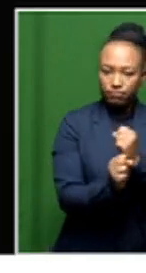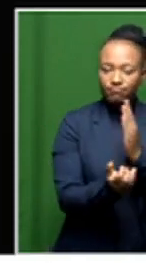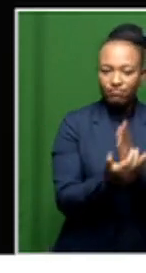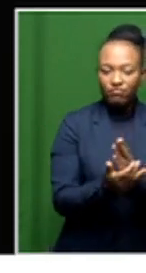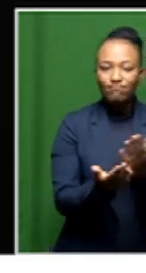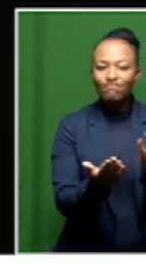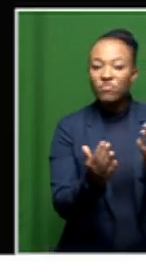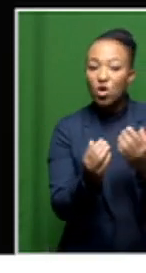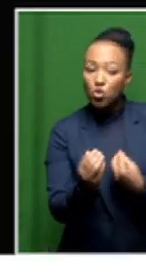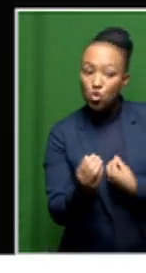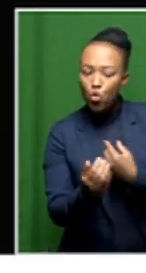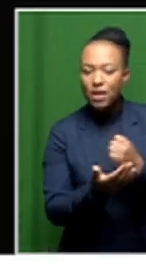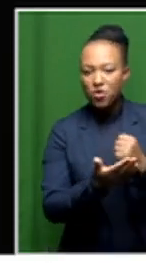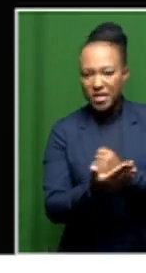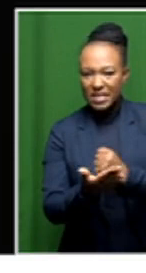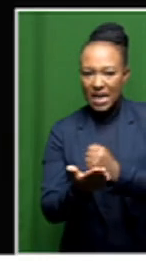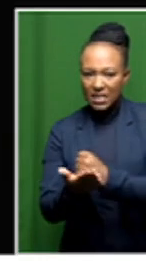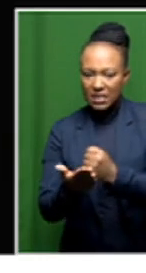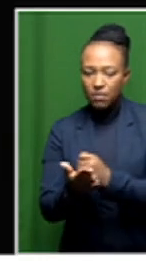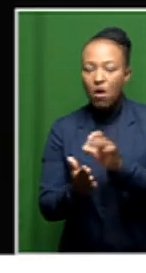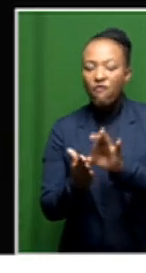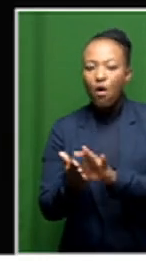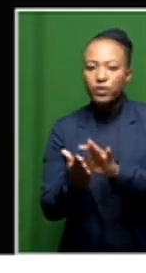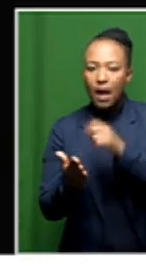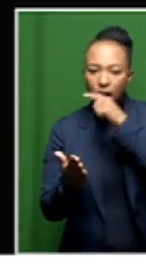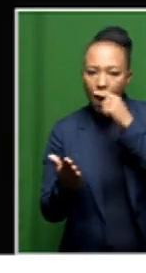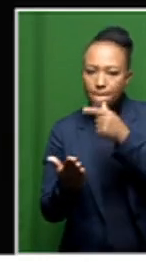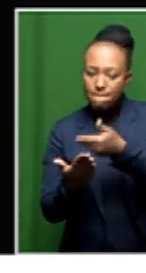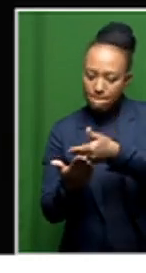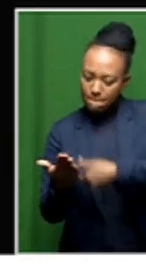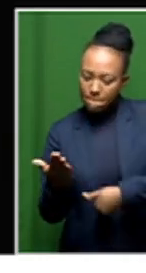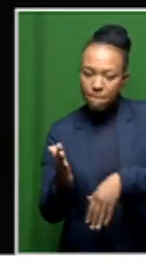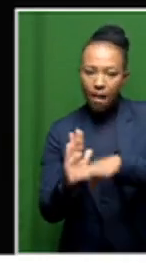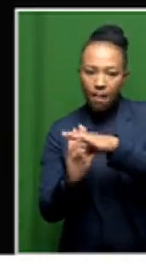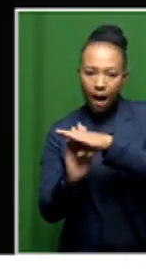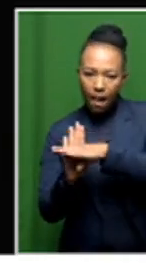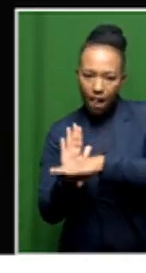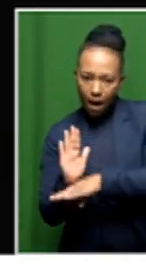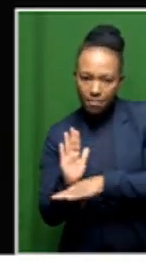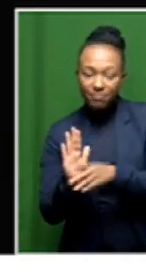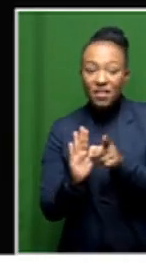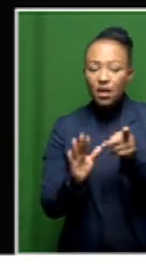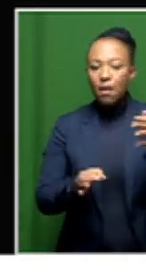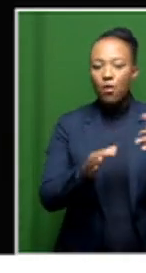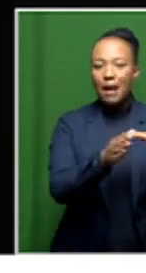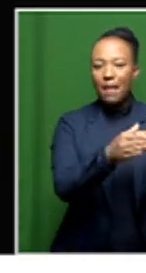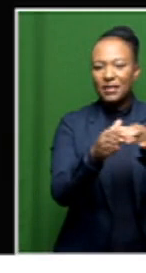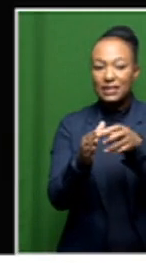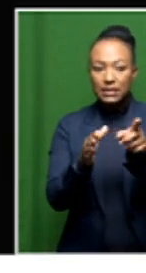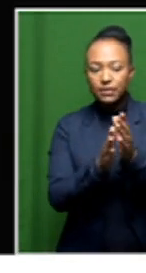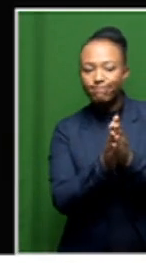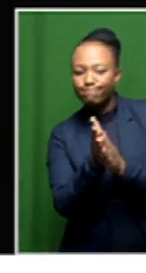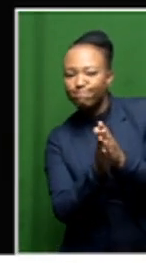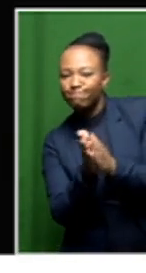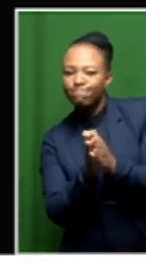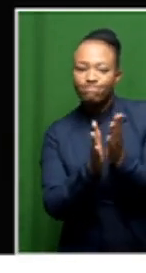are registered and on the voters' roll. And then it's for political parties to enthuse them and motivate them,